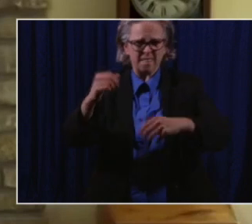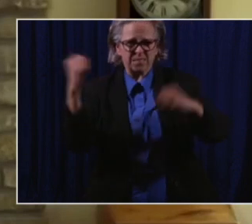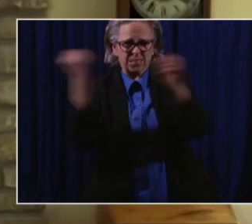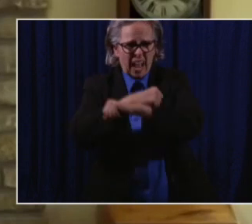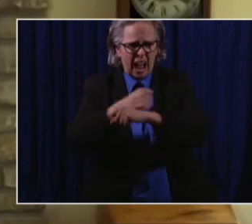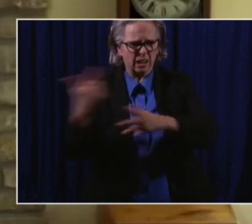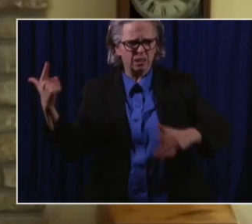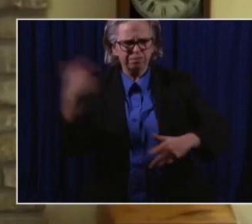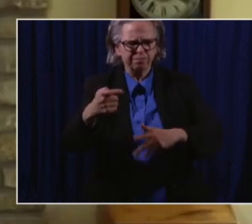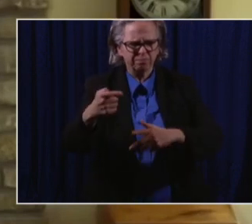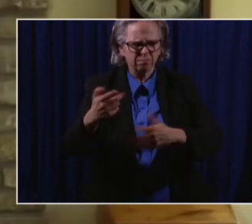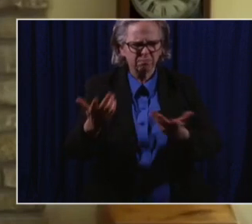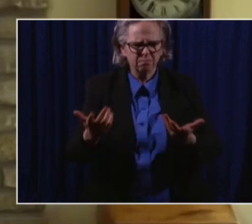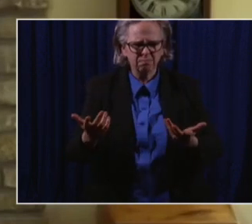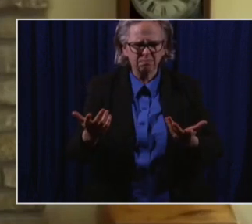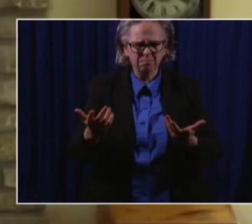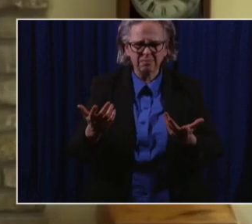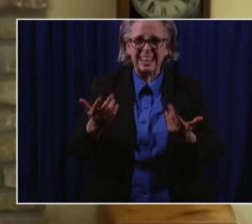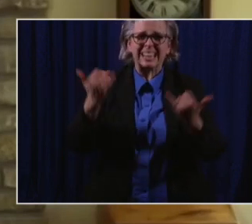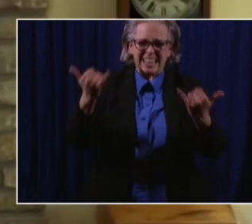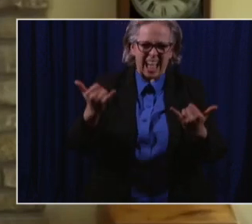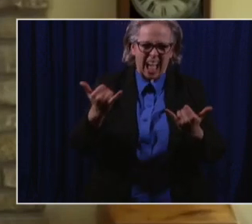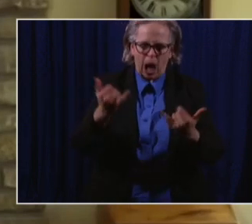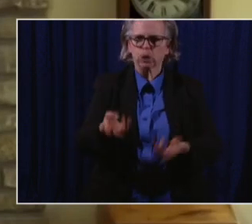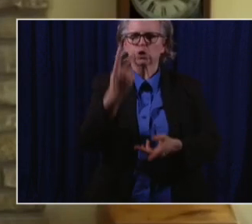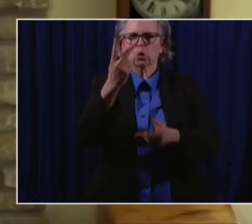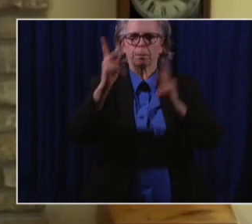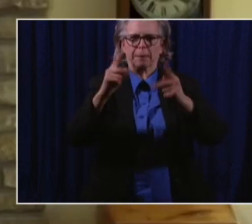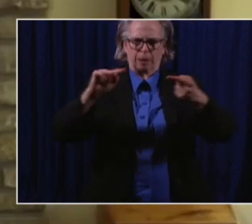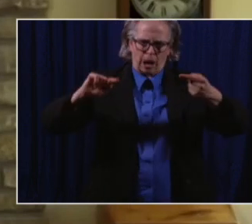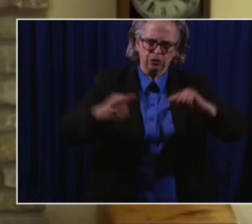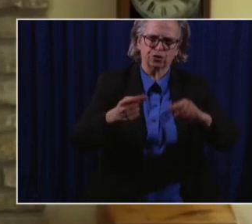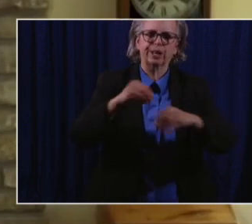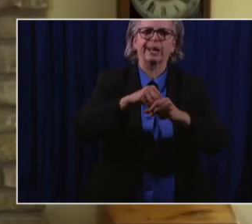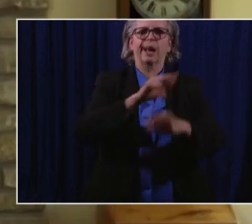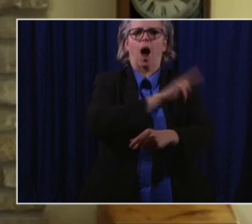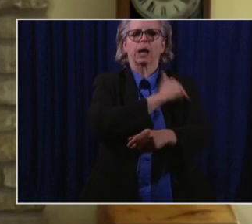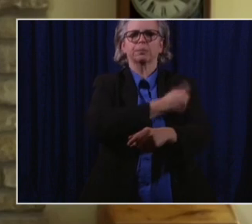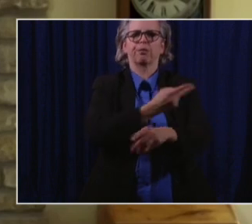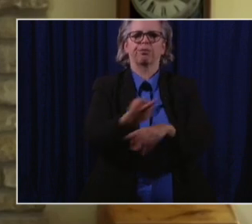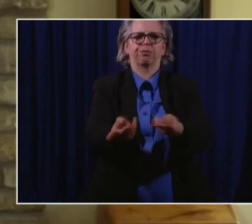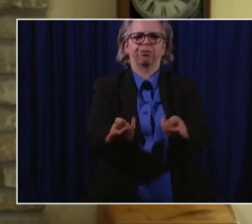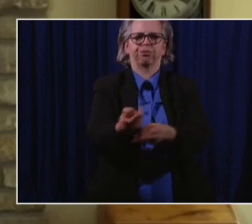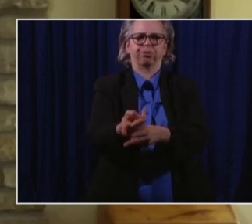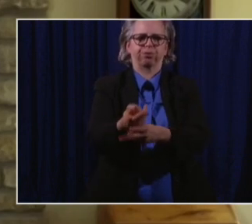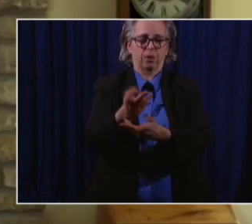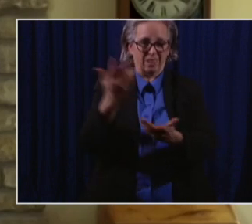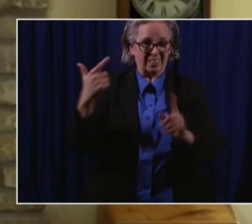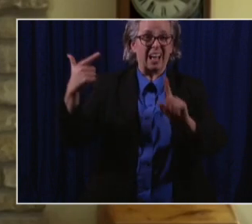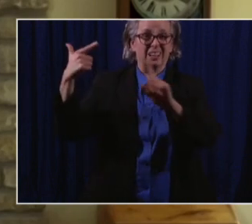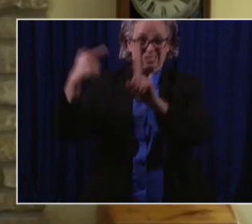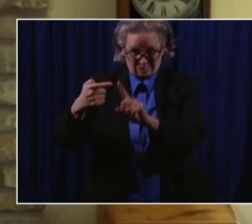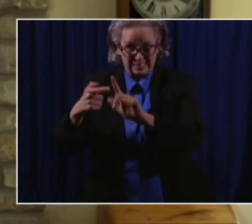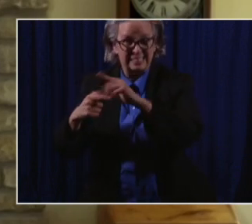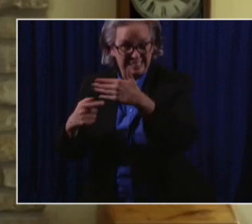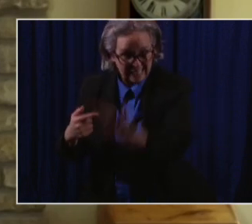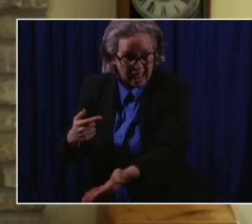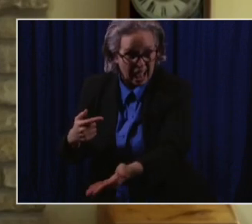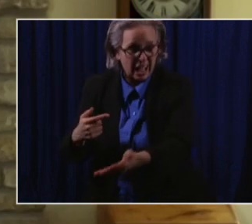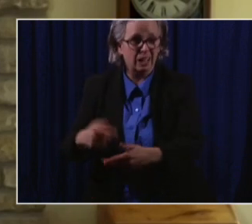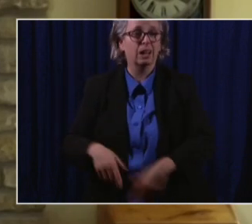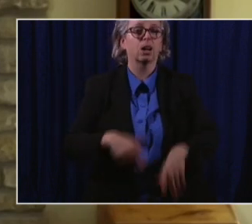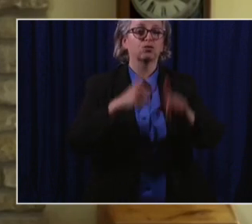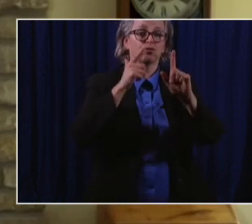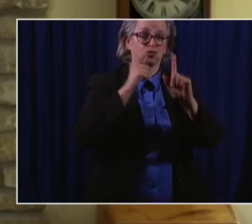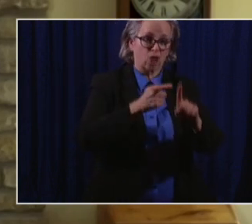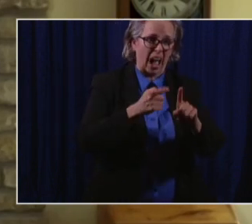more about this case. According to reports, 1 person was shot and killed. 1 person was shot and critically injured, and a 3rd person was